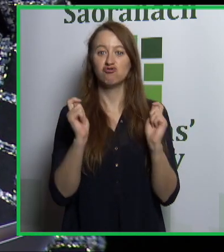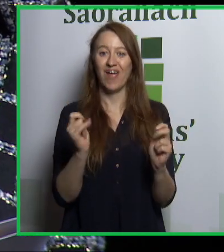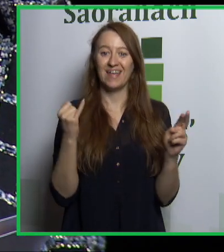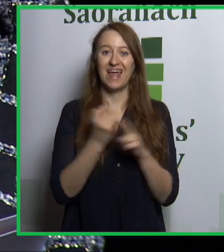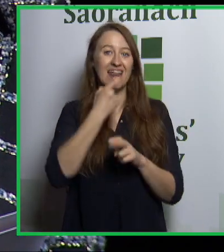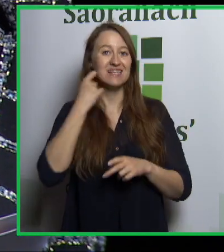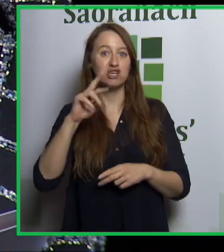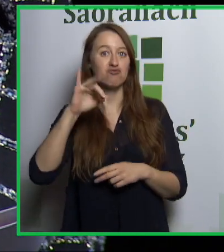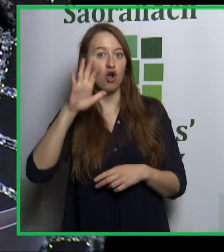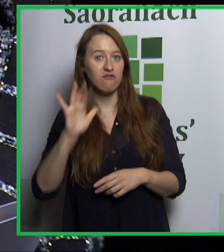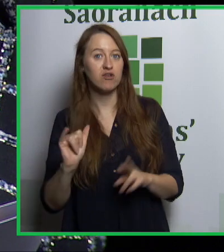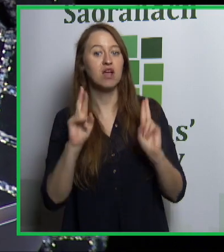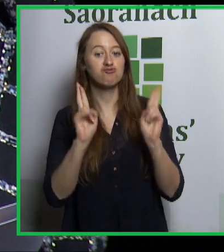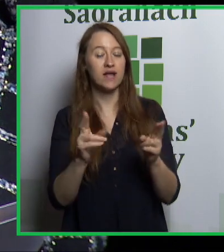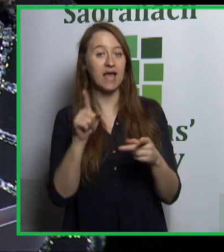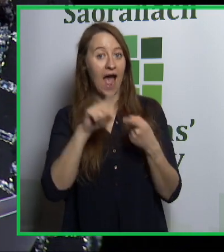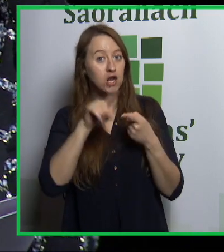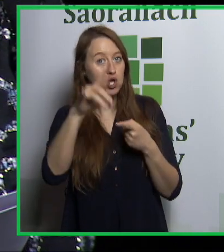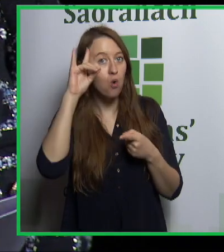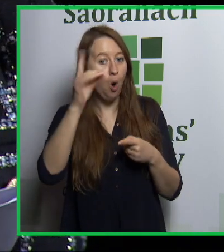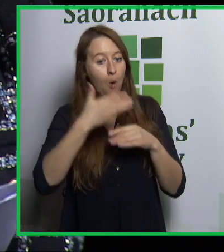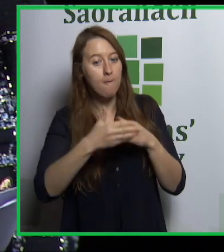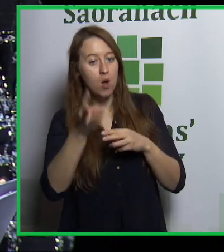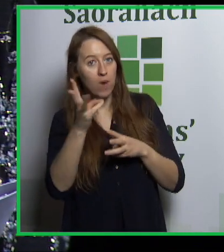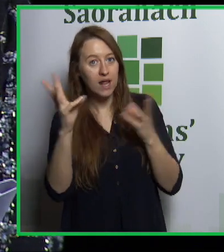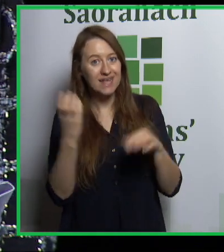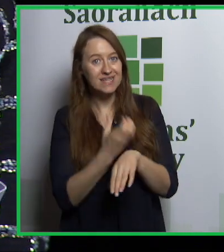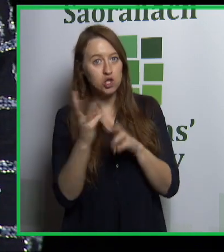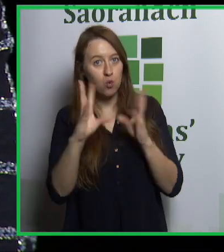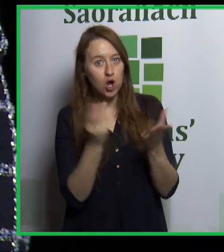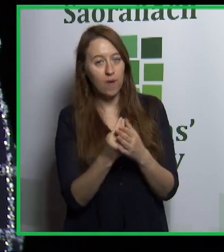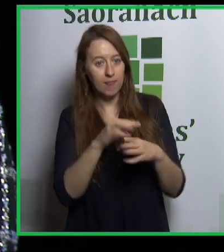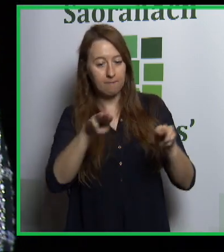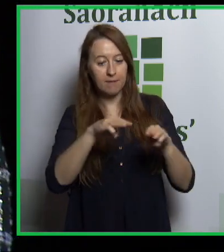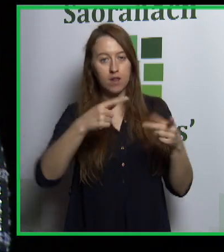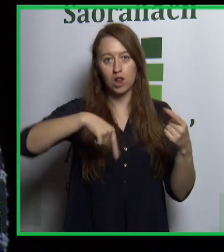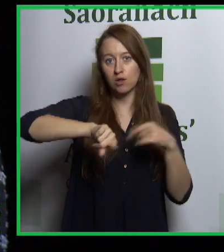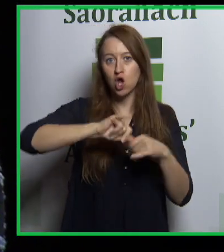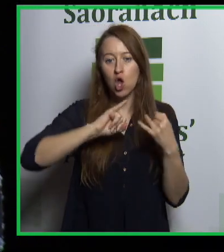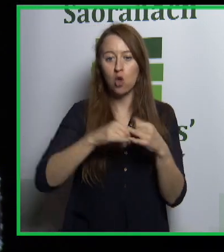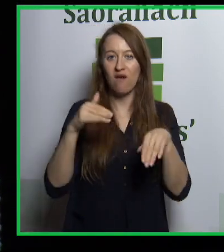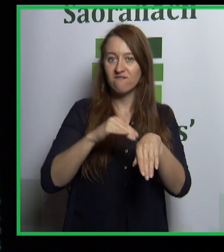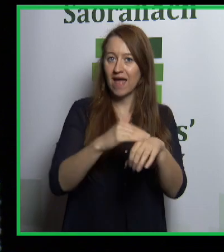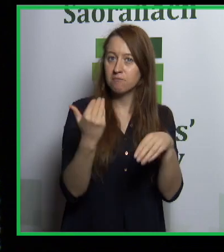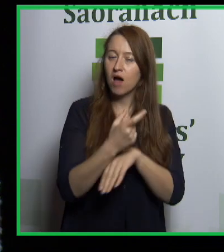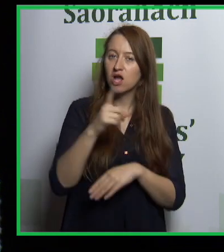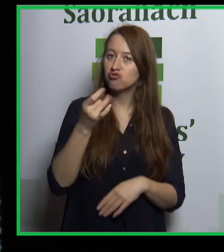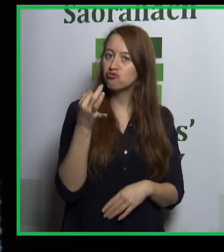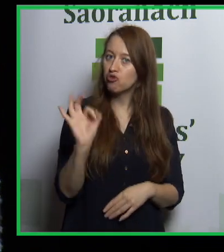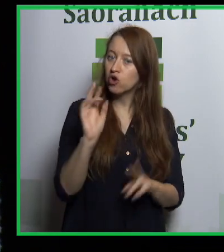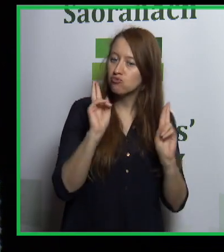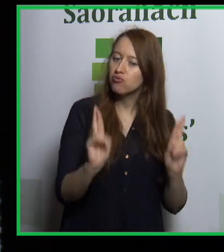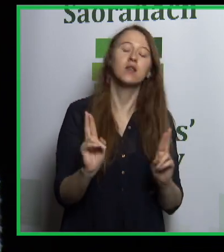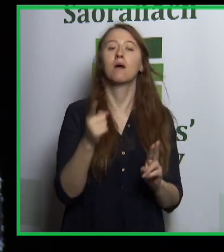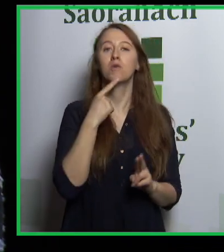support worker for people affected by drugs. But you are that little baby that I mentioned at the outset who was born with a substance